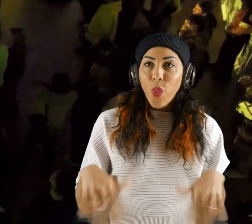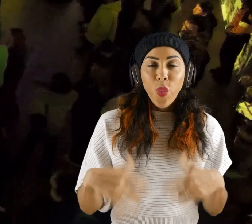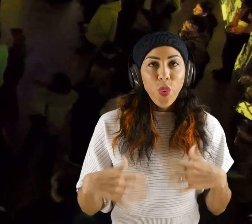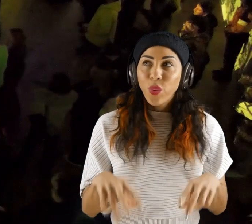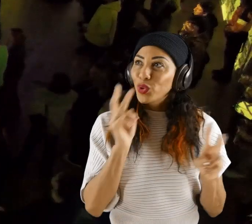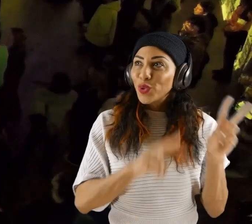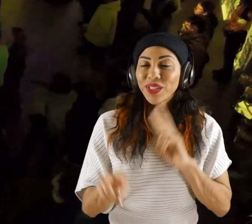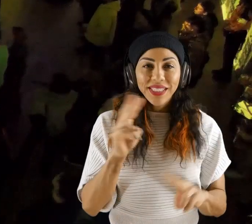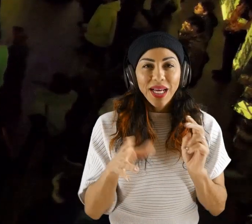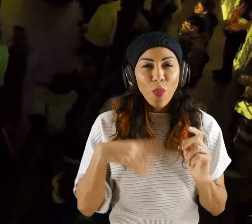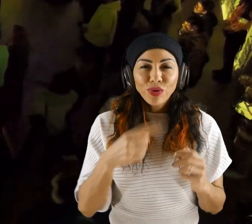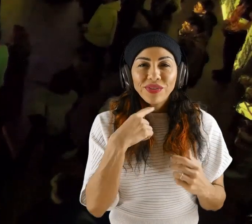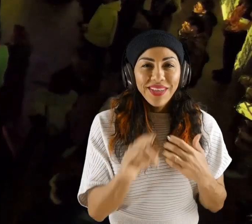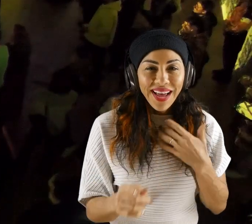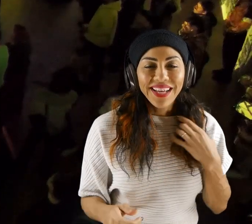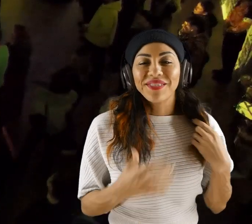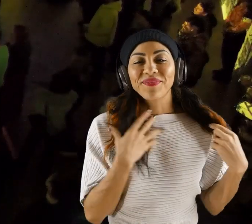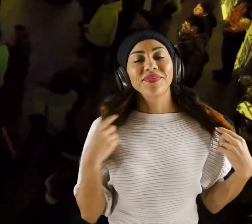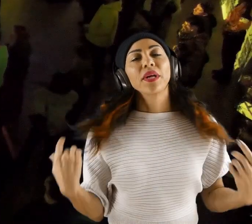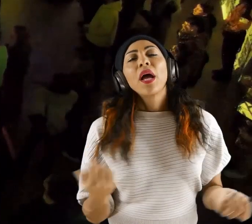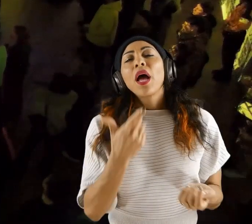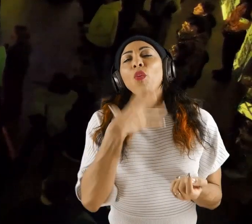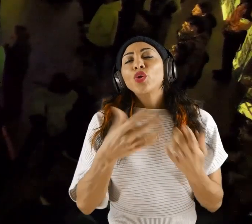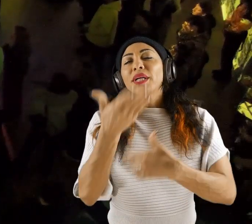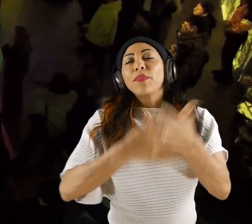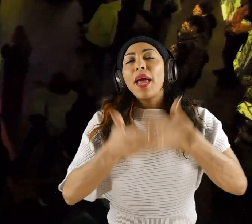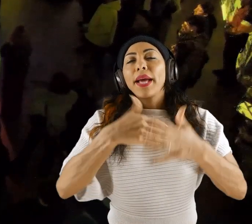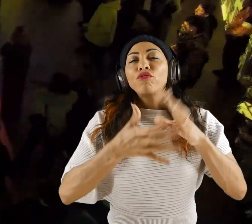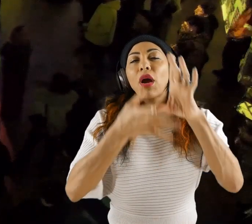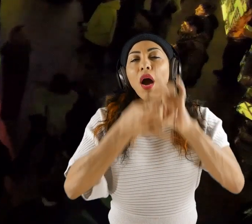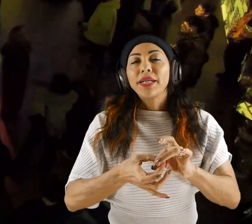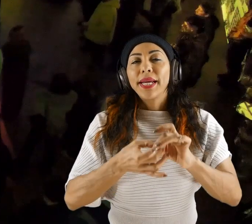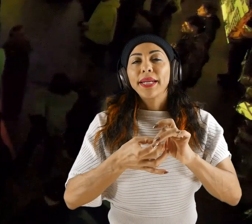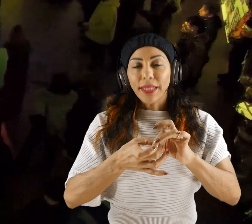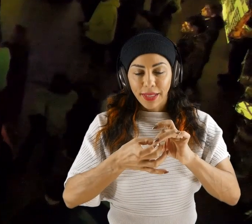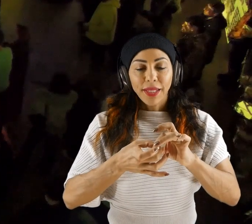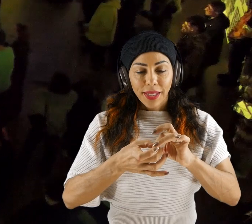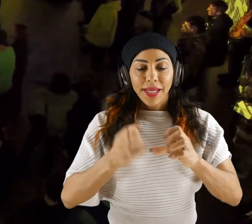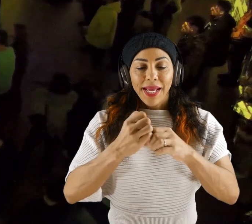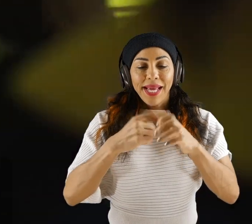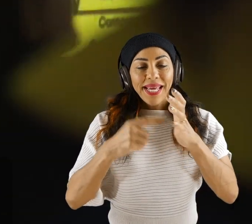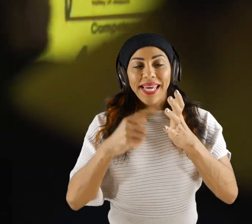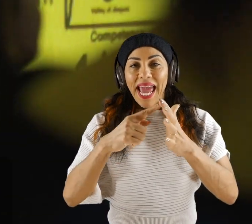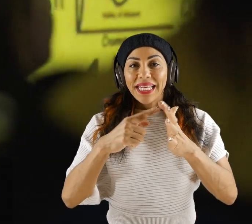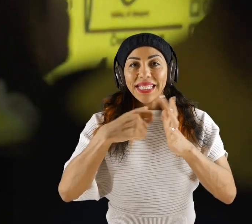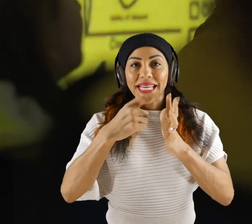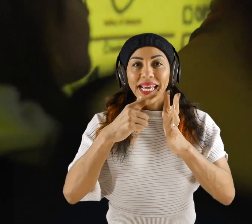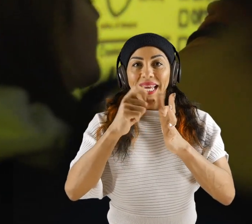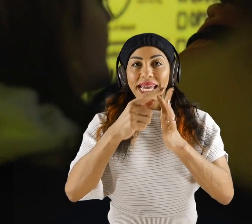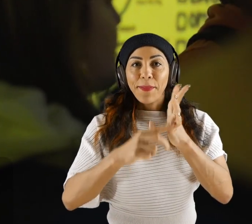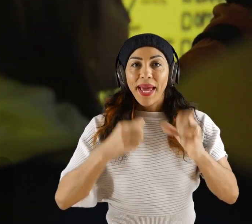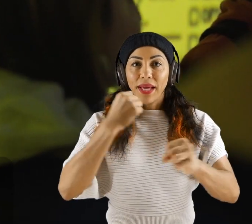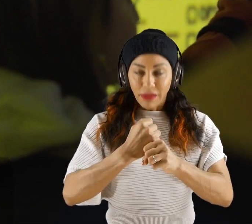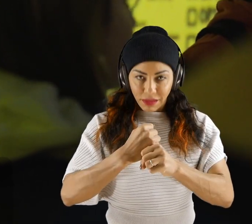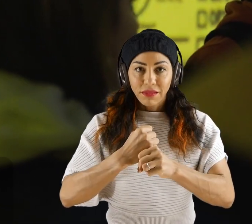a bit for you to like expand on the you can gatekeep and not be a gatekeeper, because I've been doing online tutorial videos